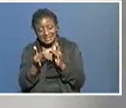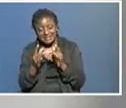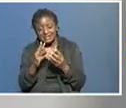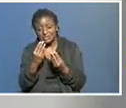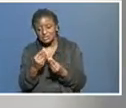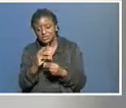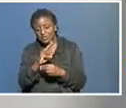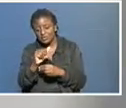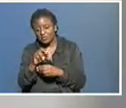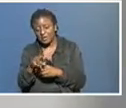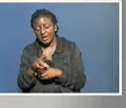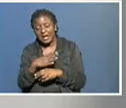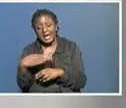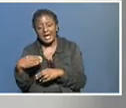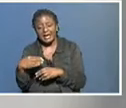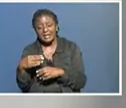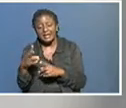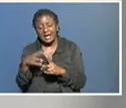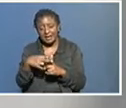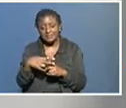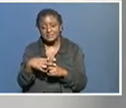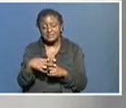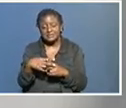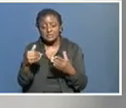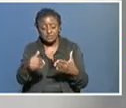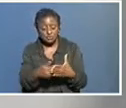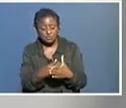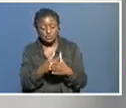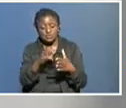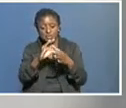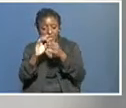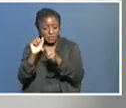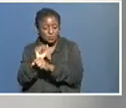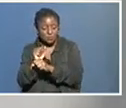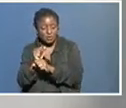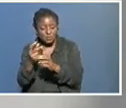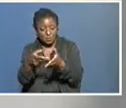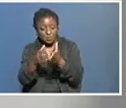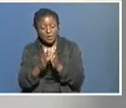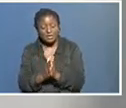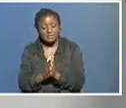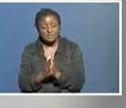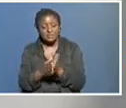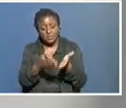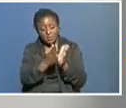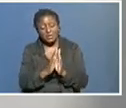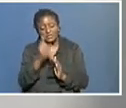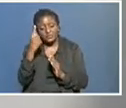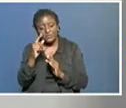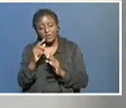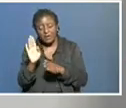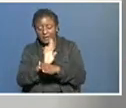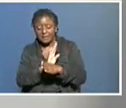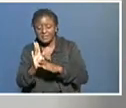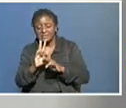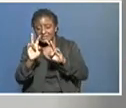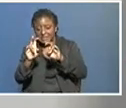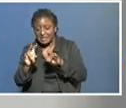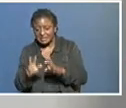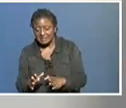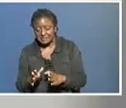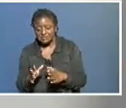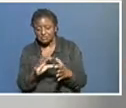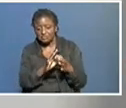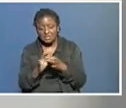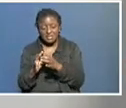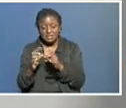application solutions, new network requests, request for a business analyst as it relates,